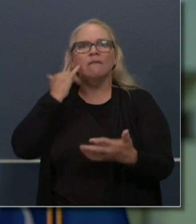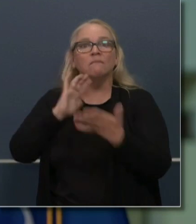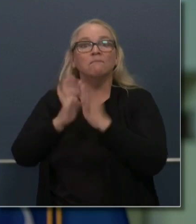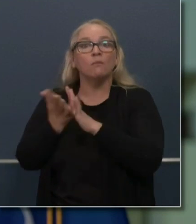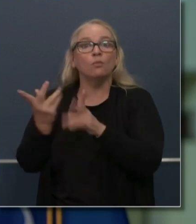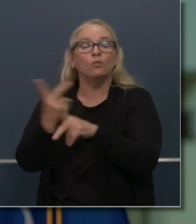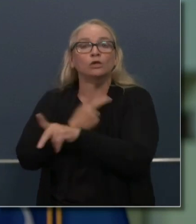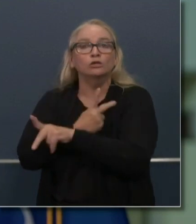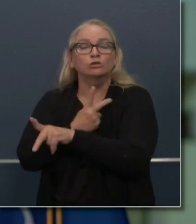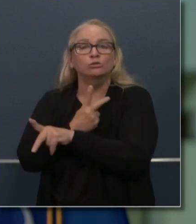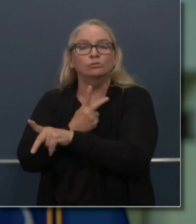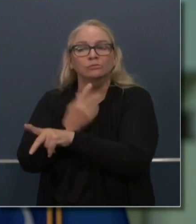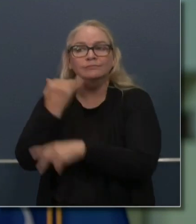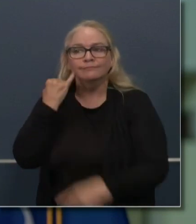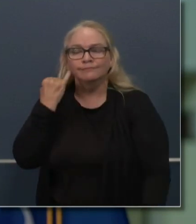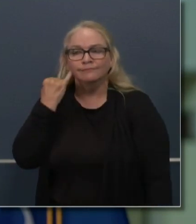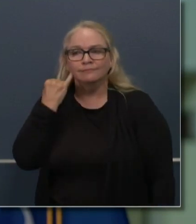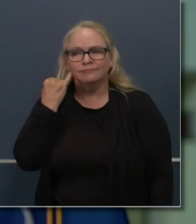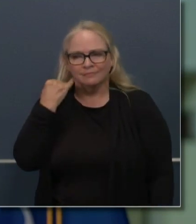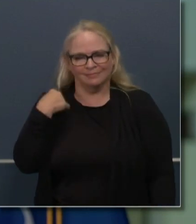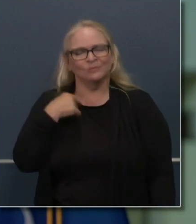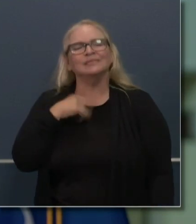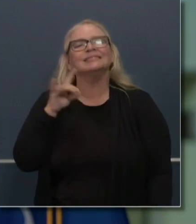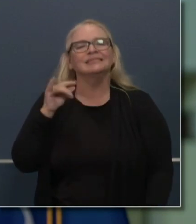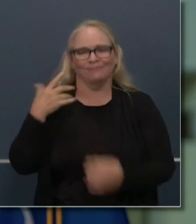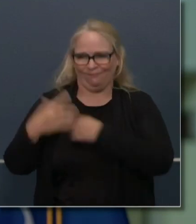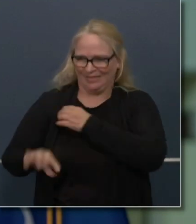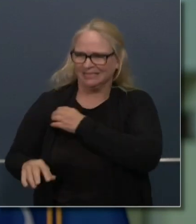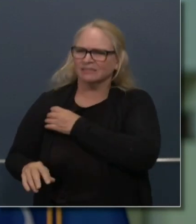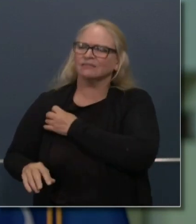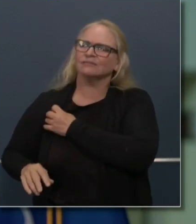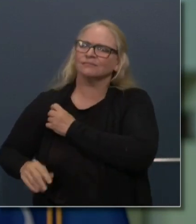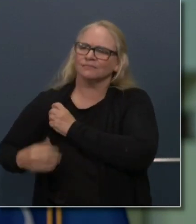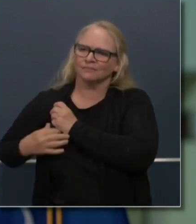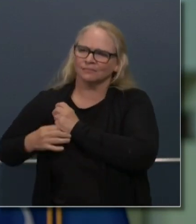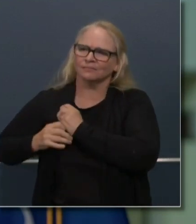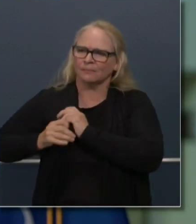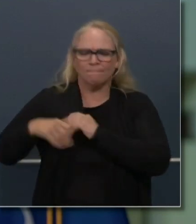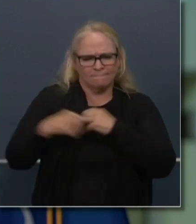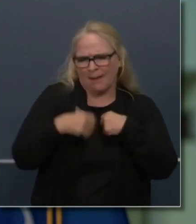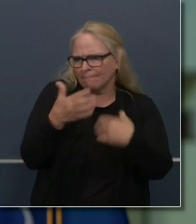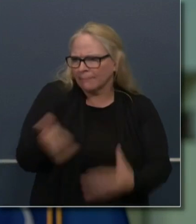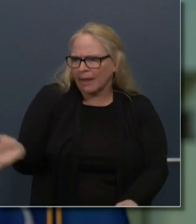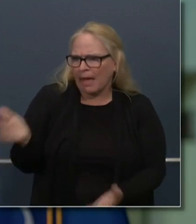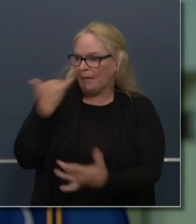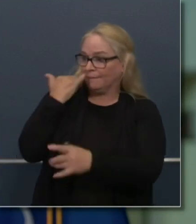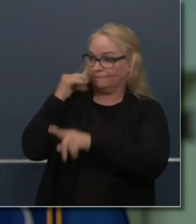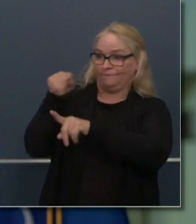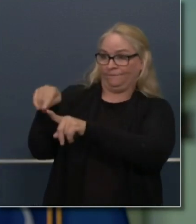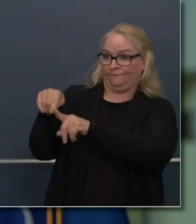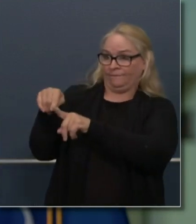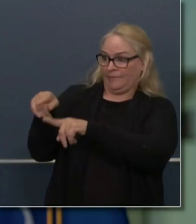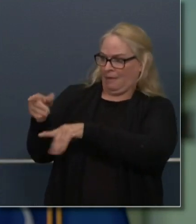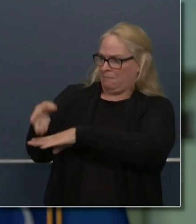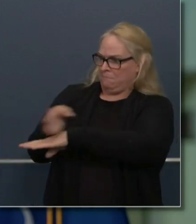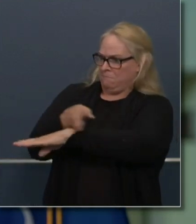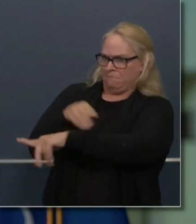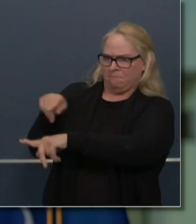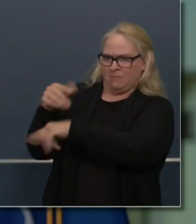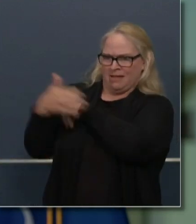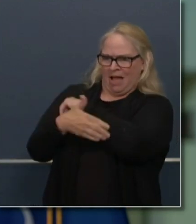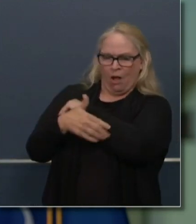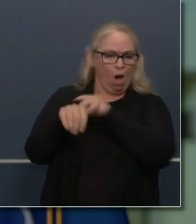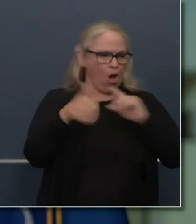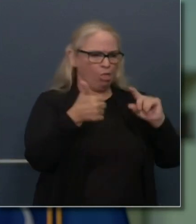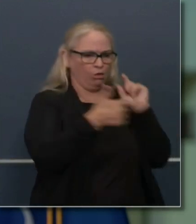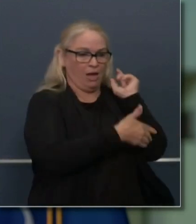of this pandemic. We laid out a strategy to provide a surge plan in the state of California, tens of thousands of new beds